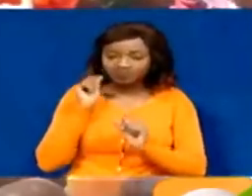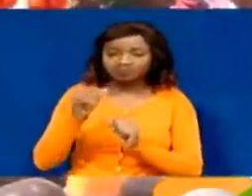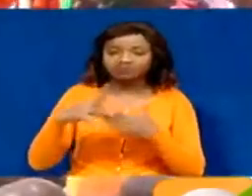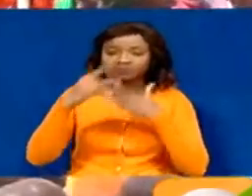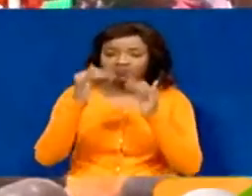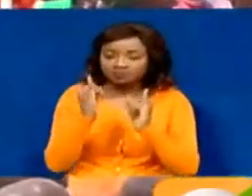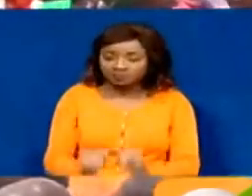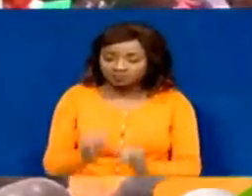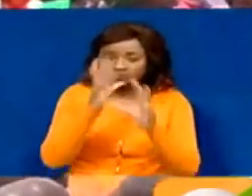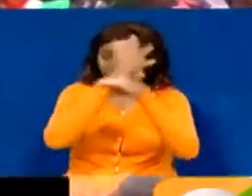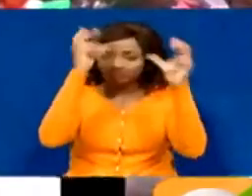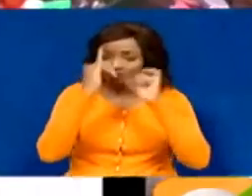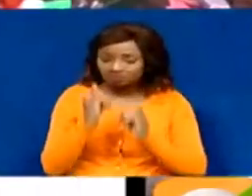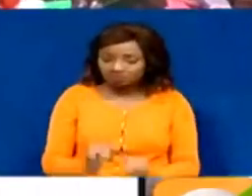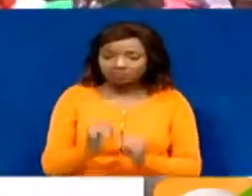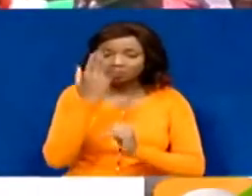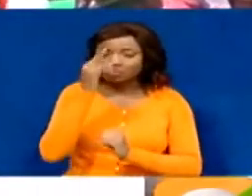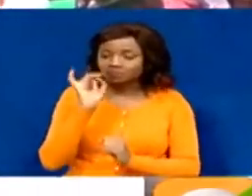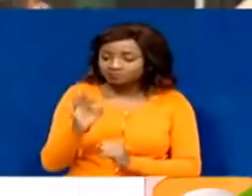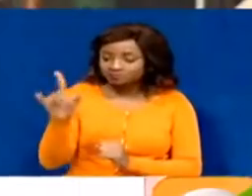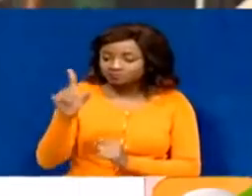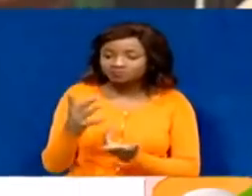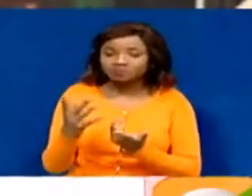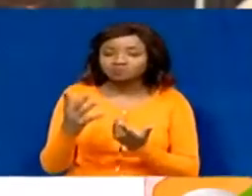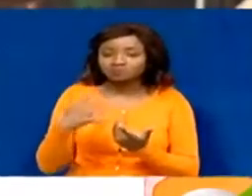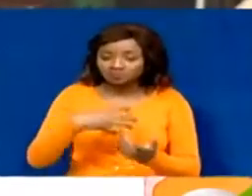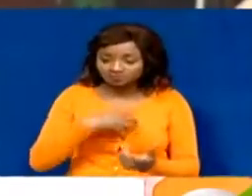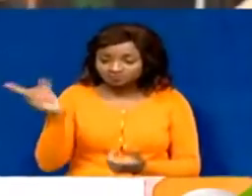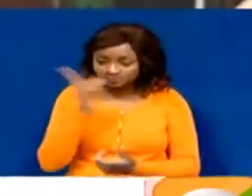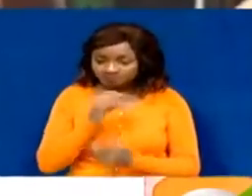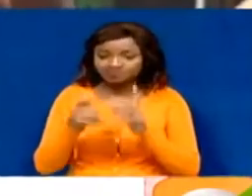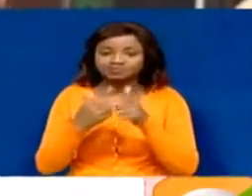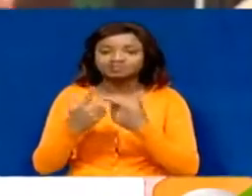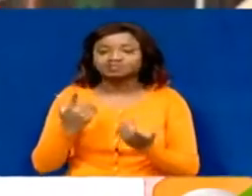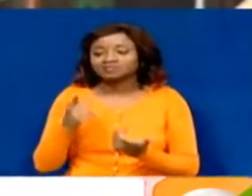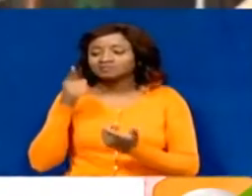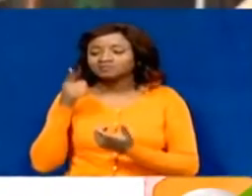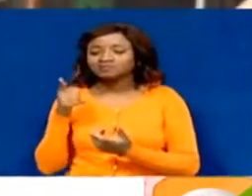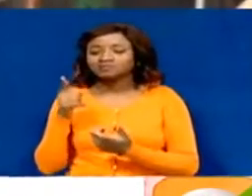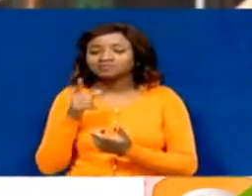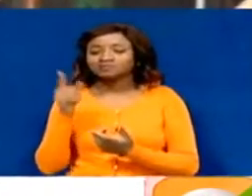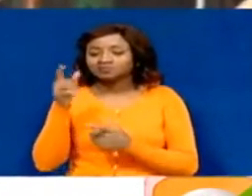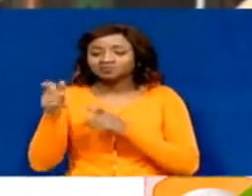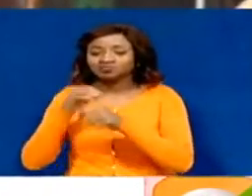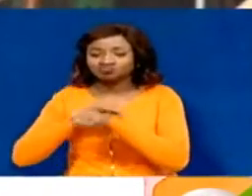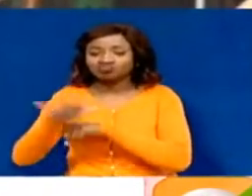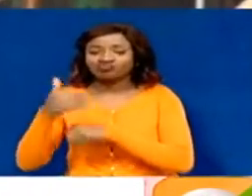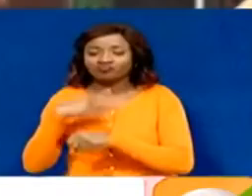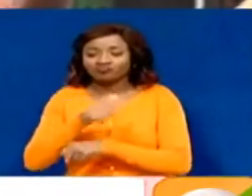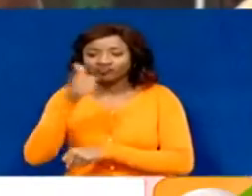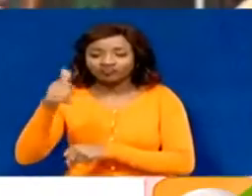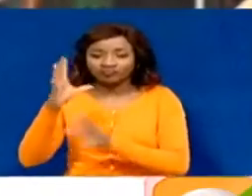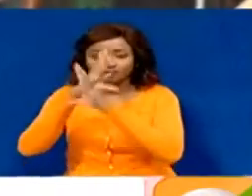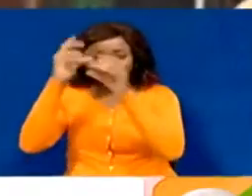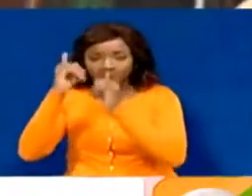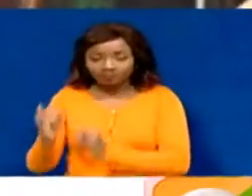mwingine. Kwa sababu raisi wetu ukijirithi, Kenya inarithi joblessness. Raisi wetu